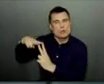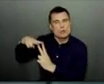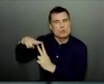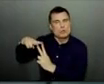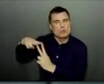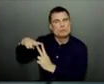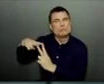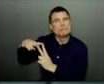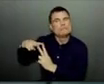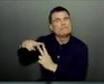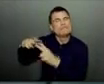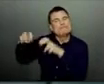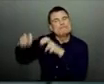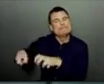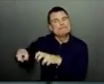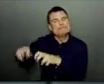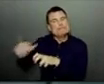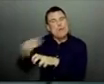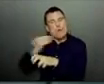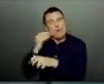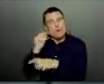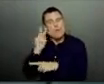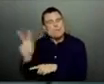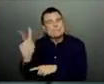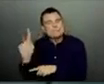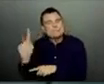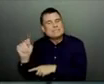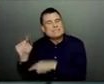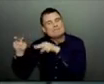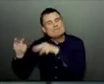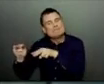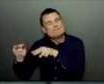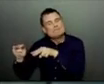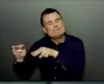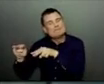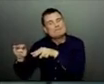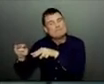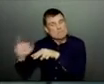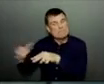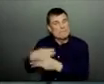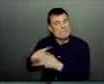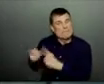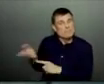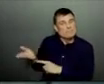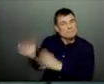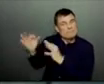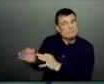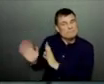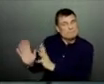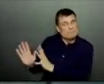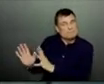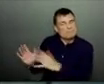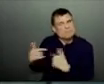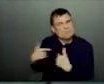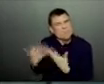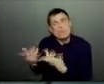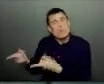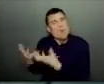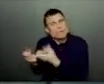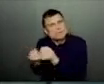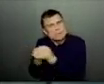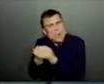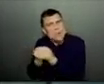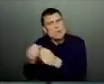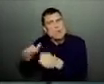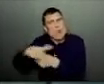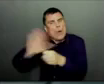local businesses, our local restaurants, our local pubs over the coming weeks as well. As we've done